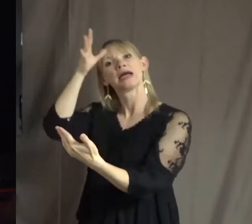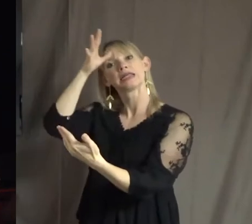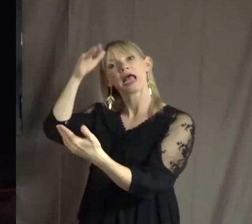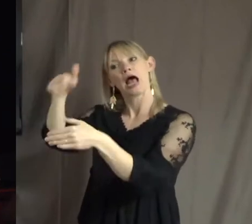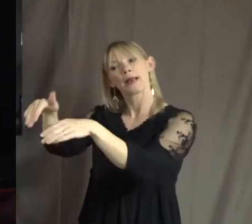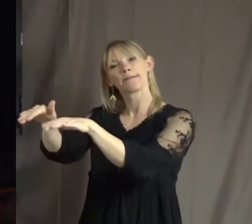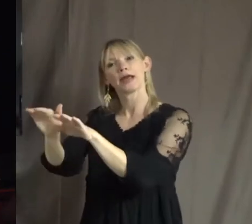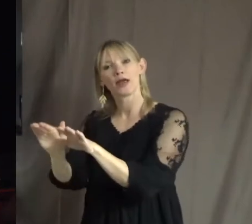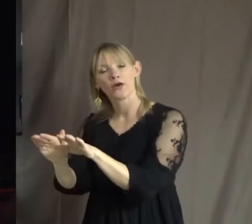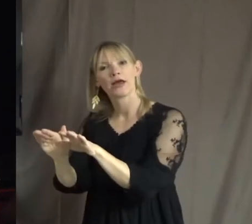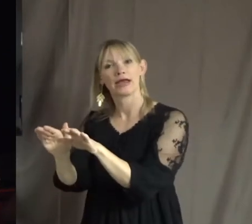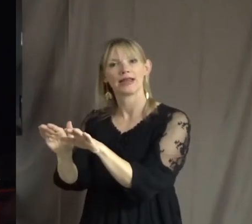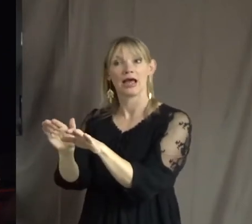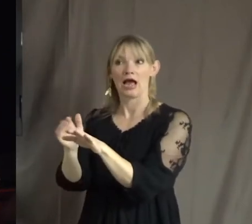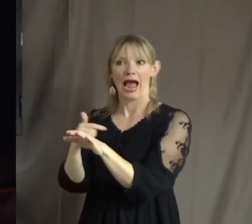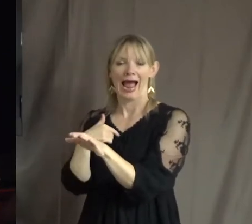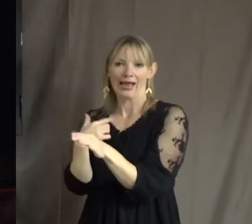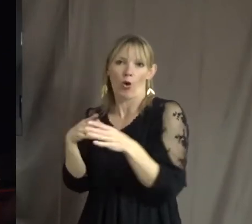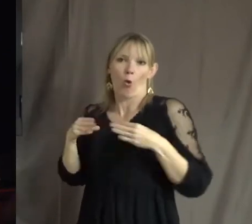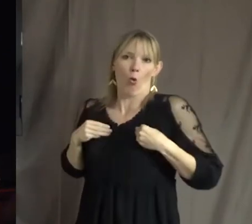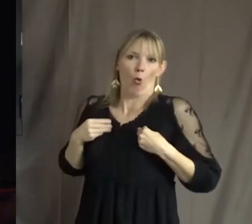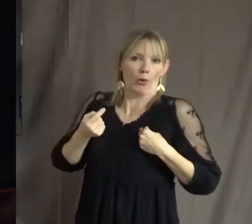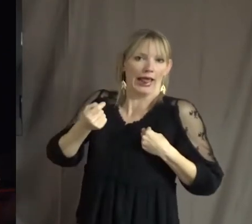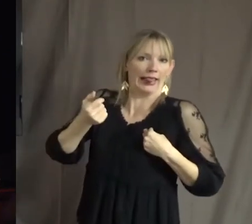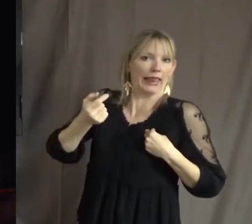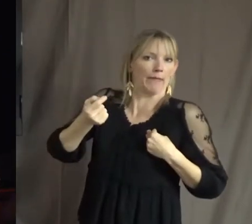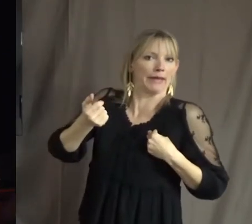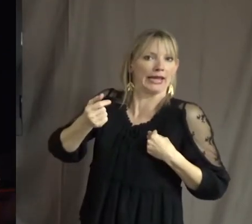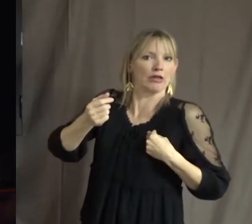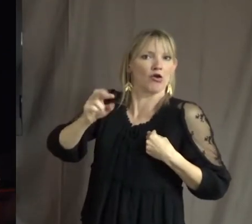I feel like I kind of own a little real estate there, you know?